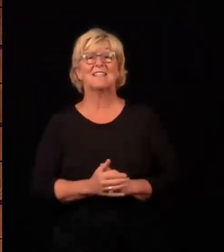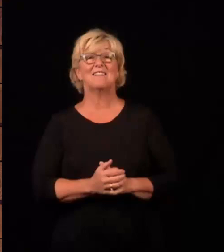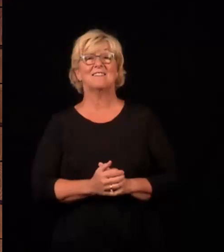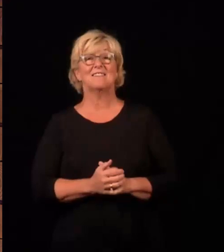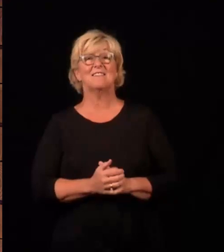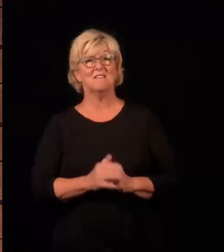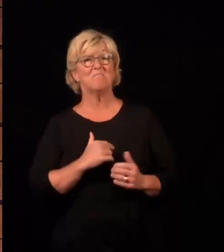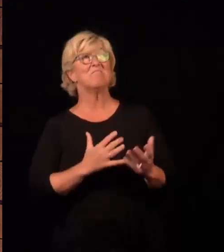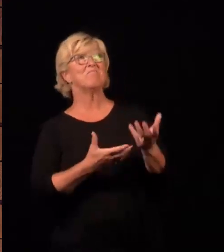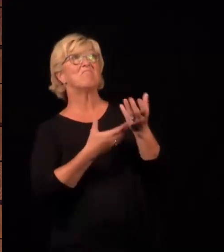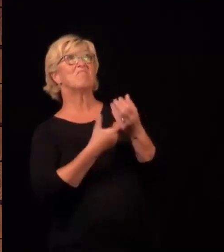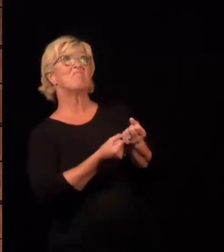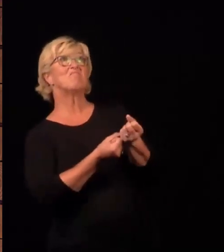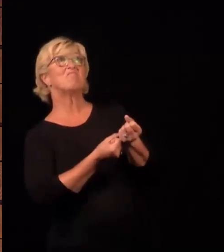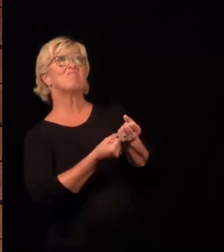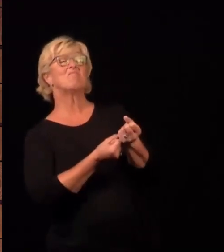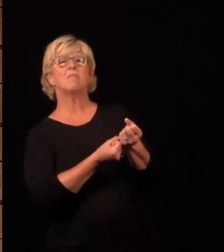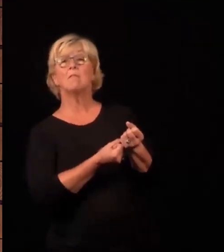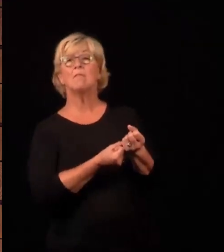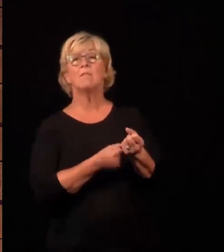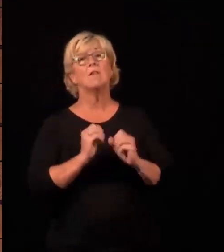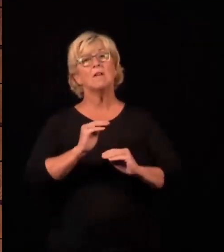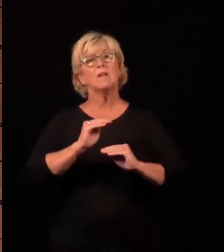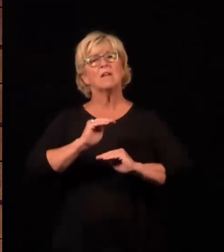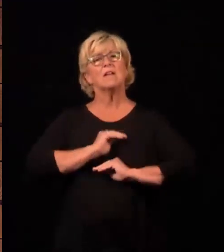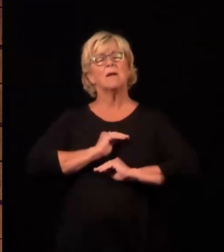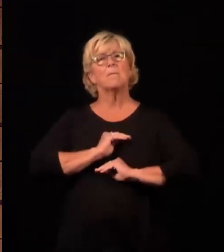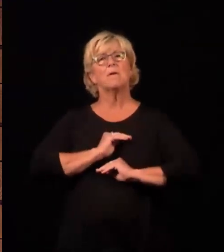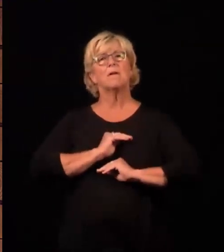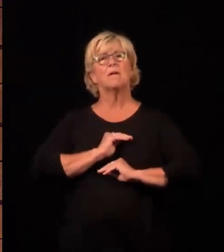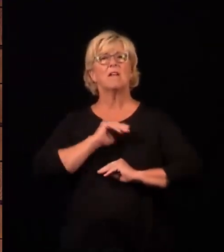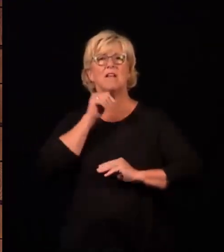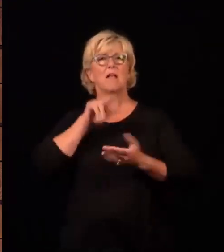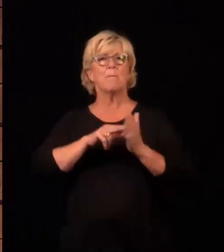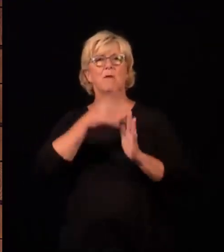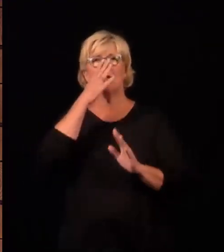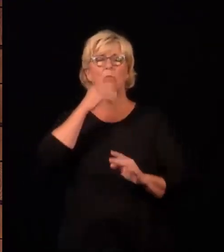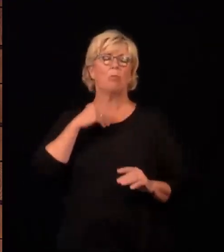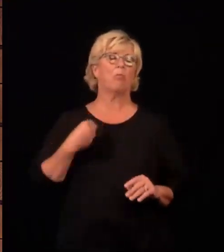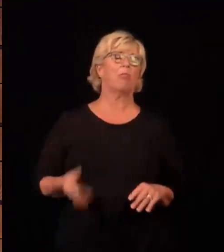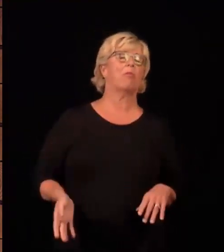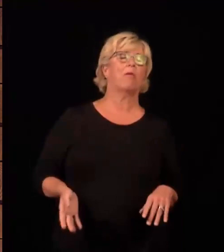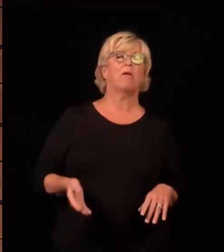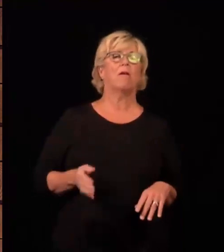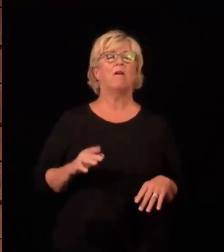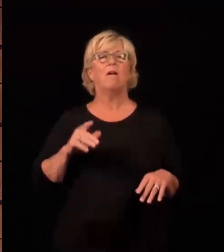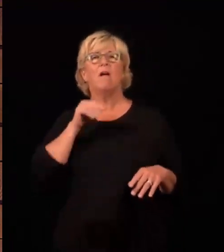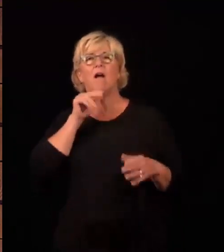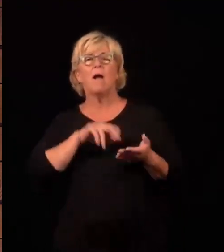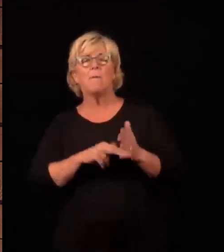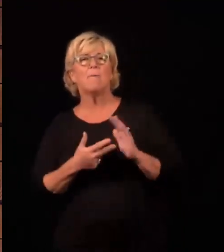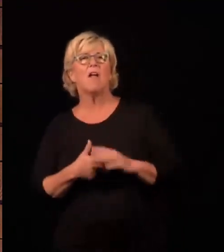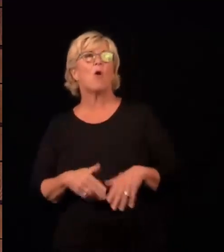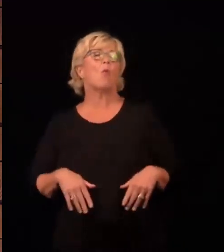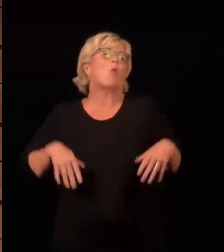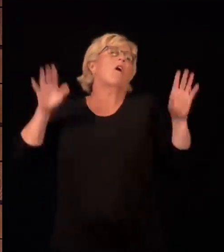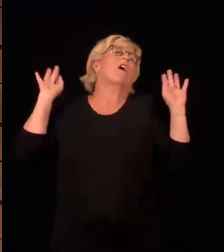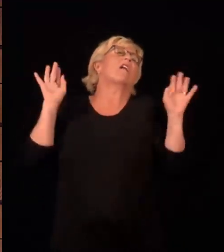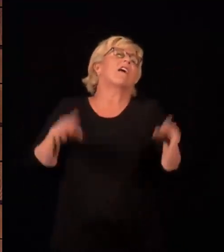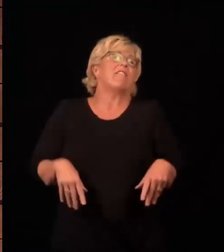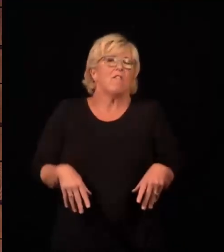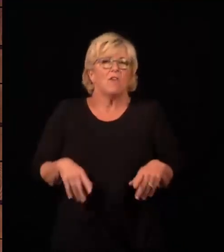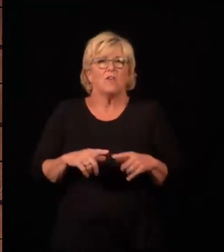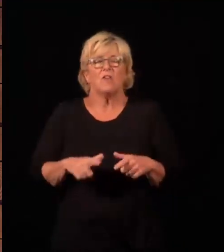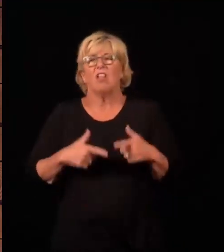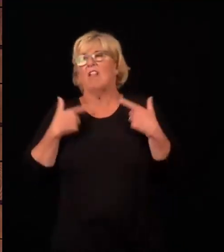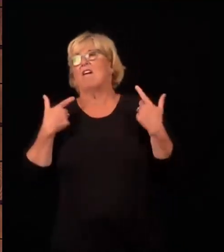so I can trust Him. You see, contentment is not apathy. Contentment is not taking a whatever approach to